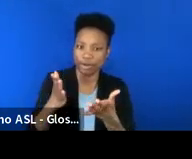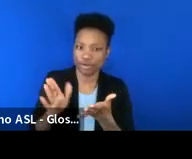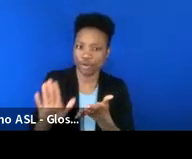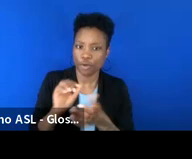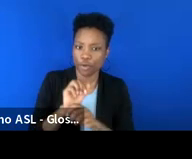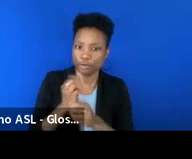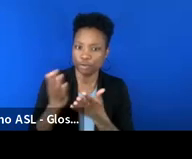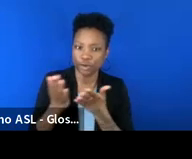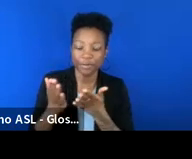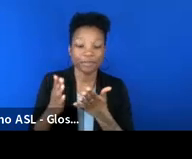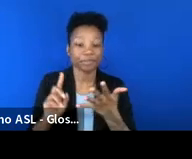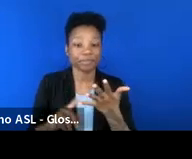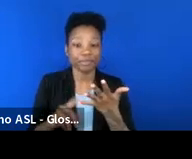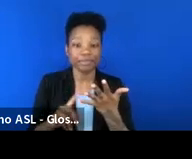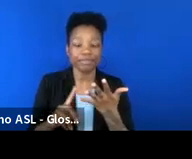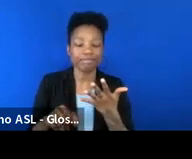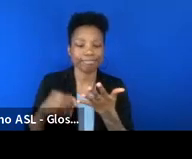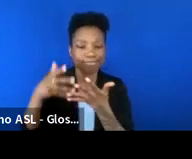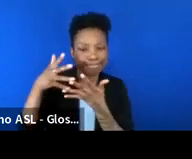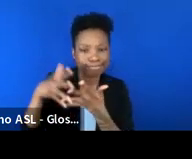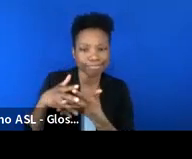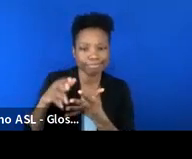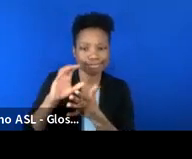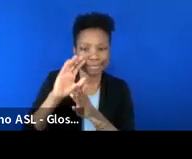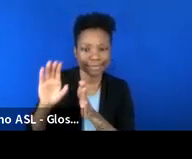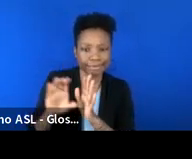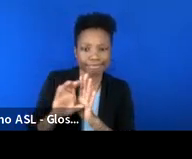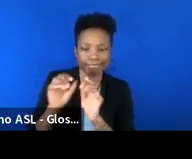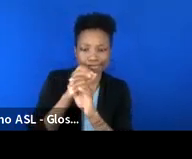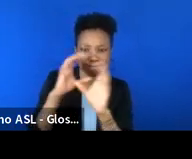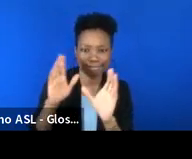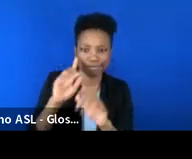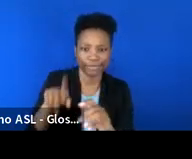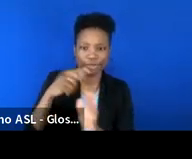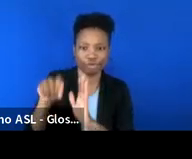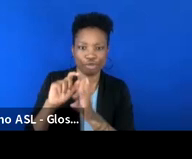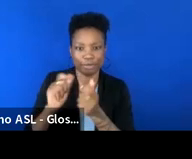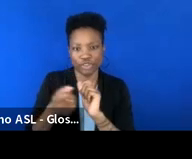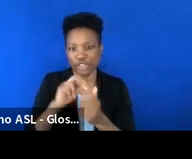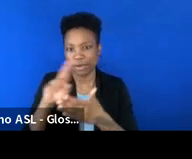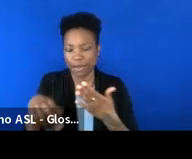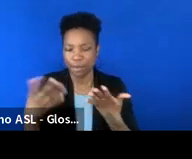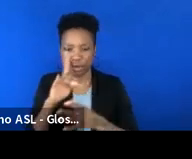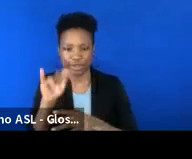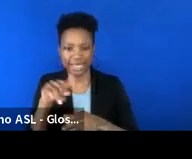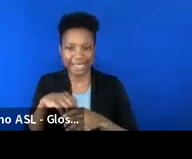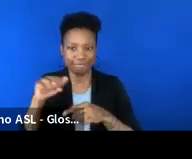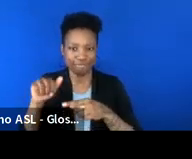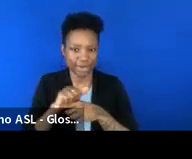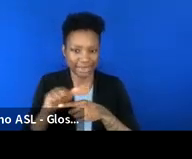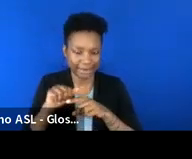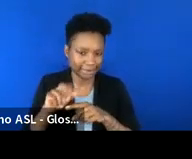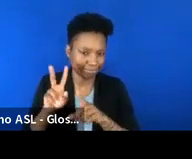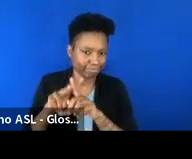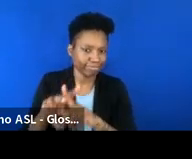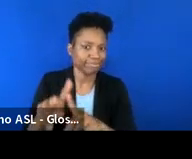of your long-term change or outcome. What does it look like in practice? And I know for me, when I first saw this question, it tripped me out because I'm like, I don't